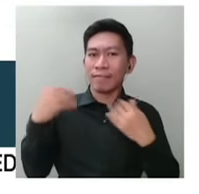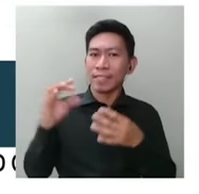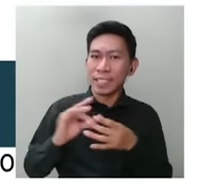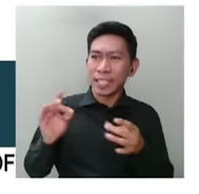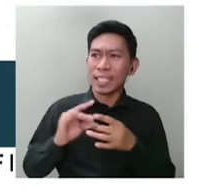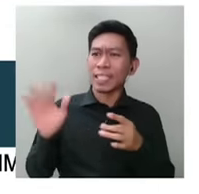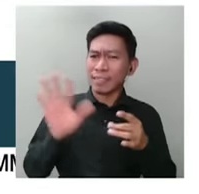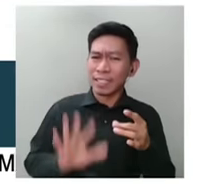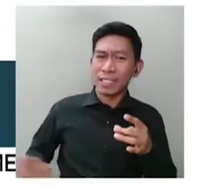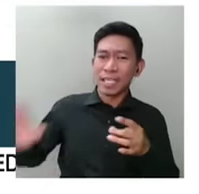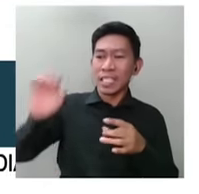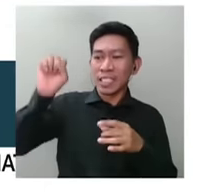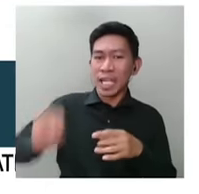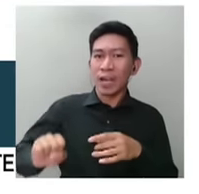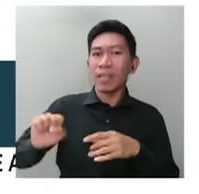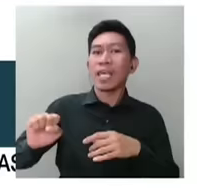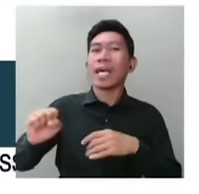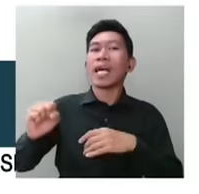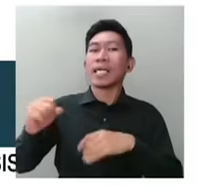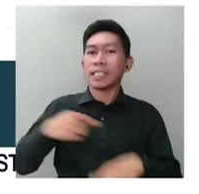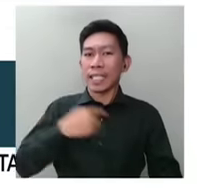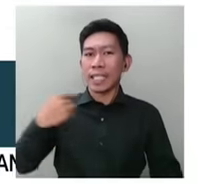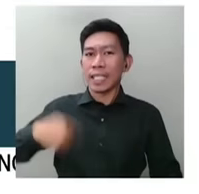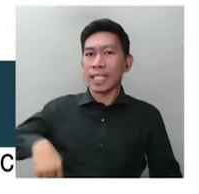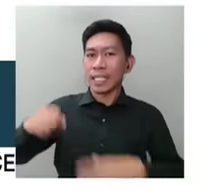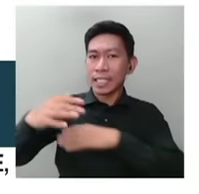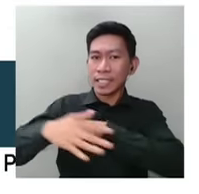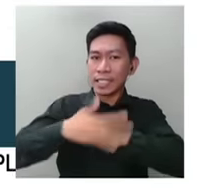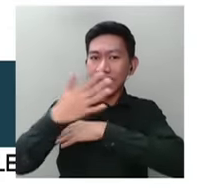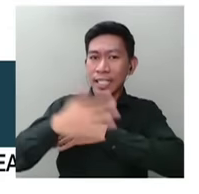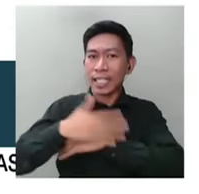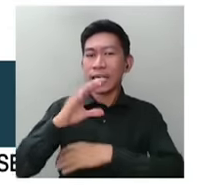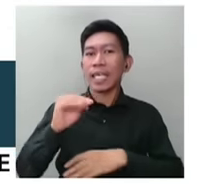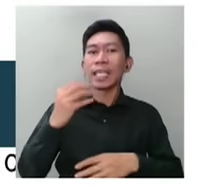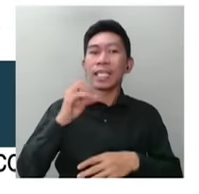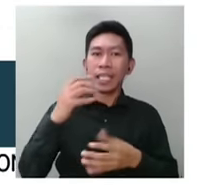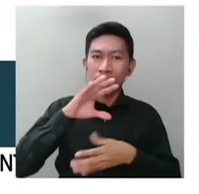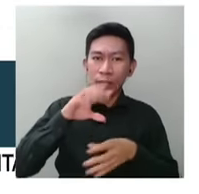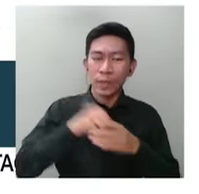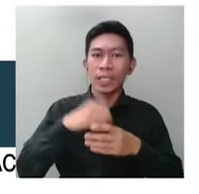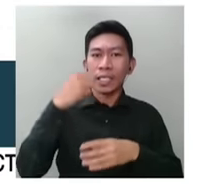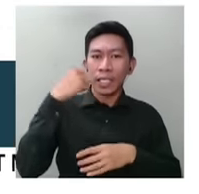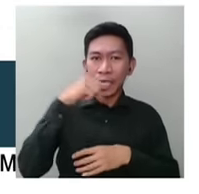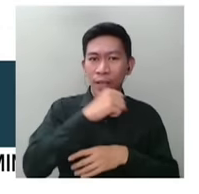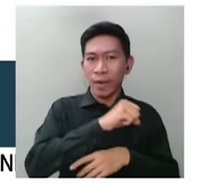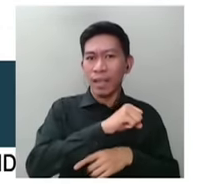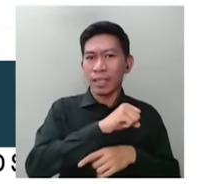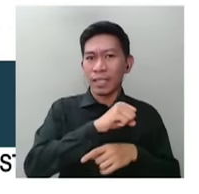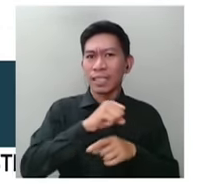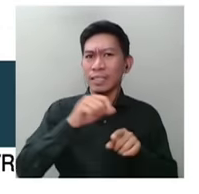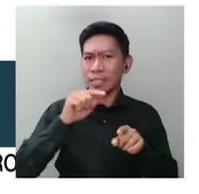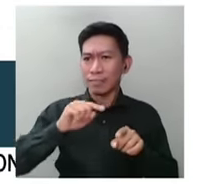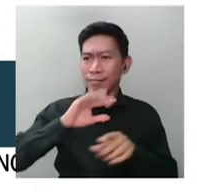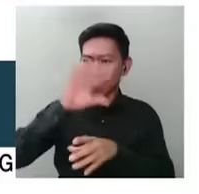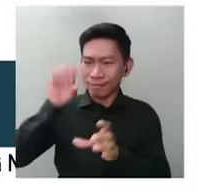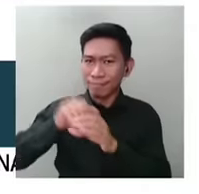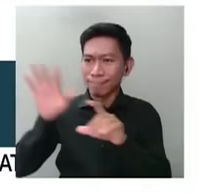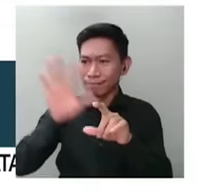South China Sea, including Taiwan, and more significantly also the Taiwan Straits. And what we have